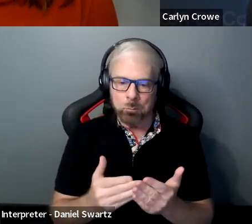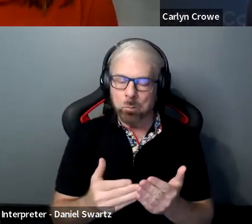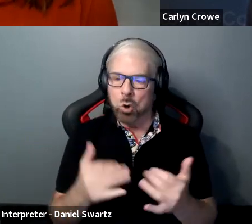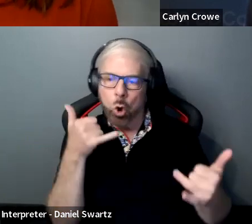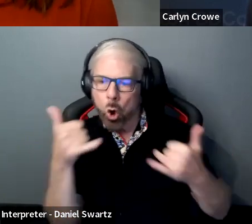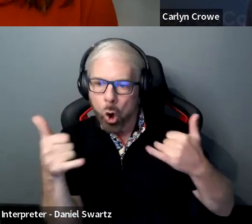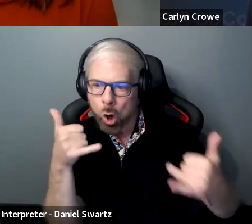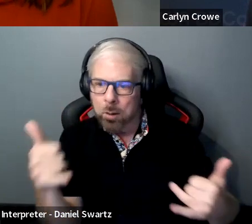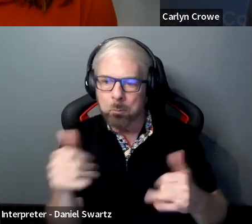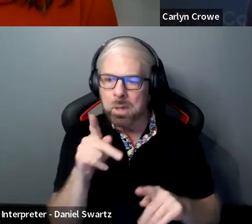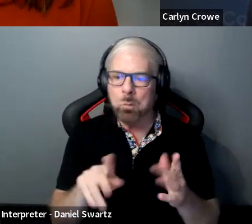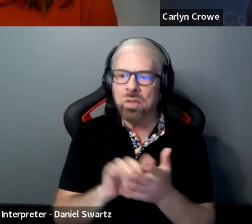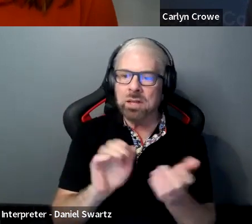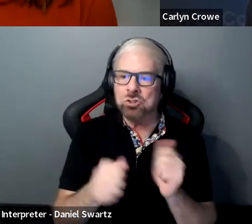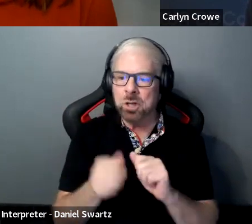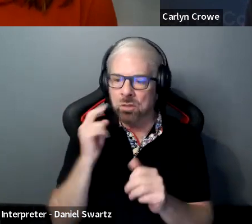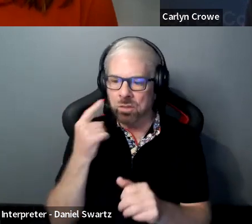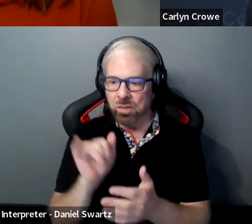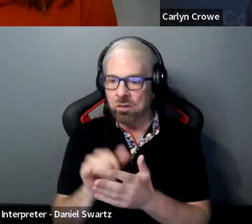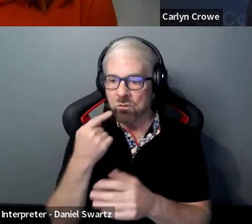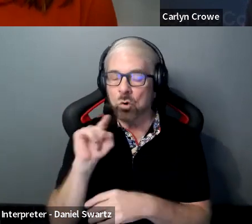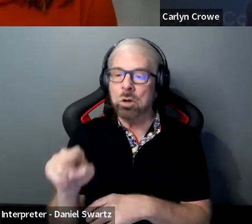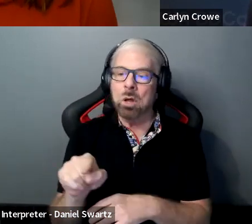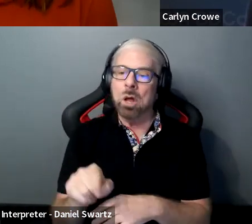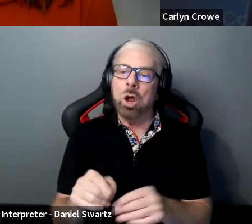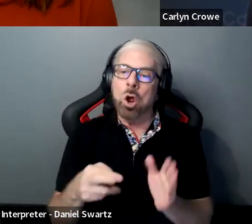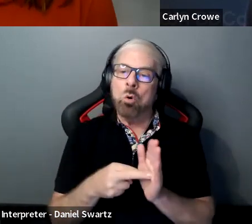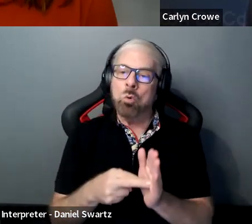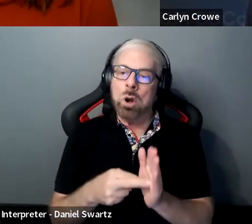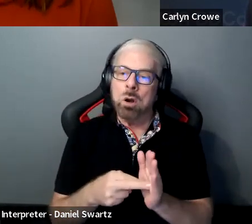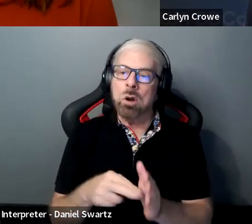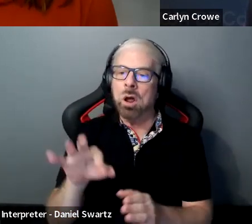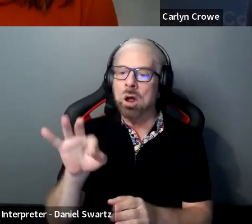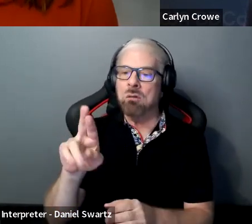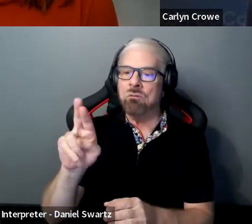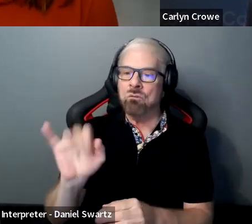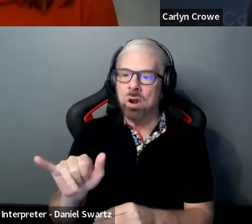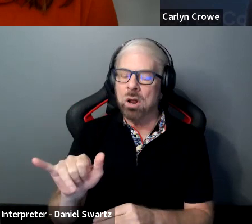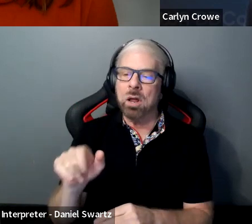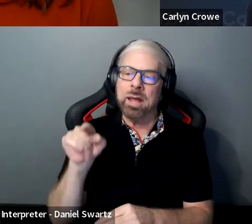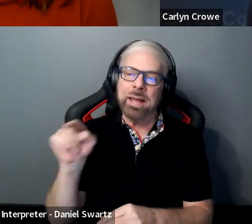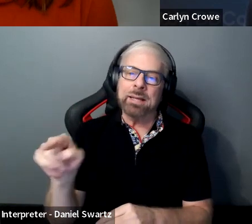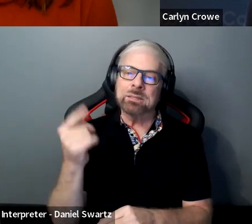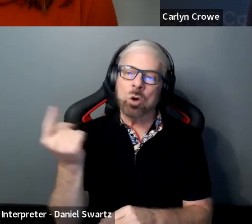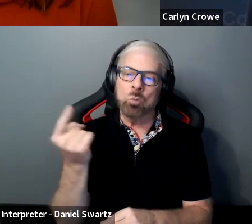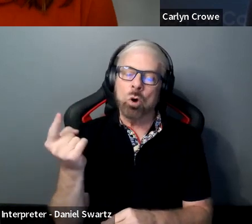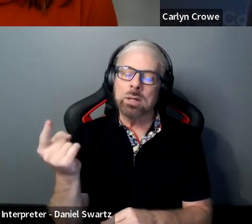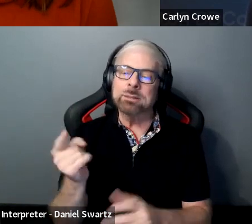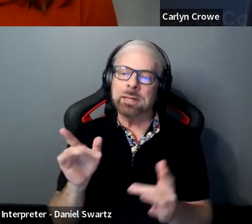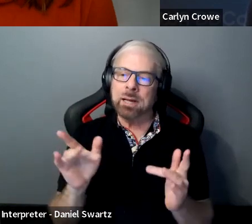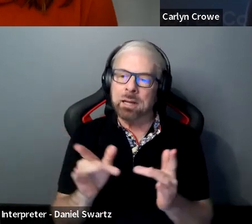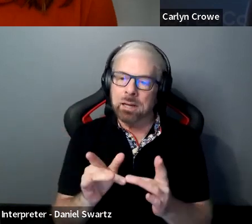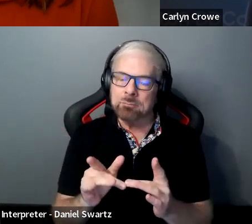who could change that for you. So Representative Fry would be someone to contact if you